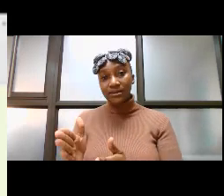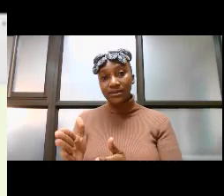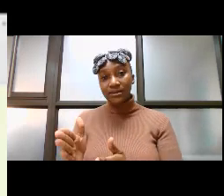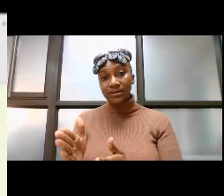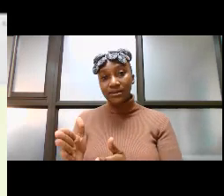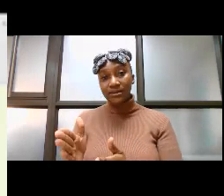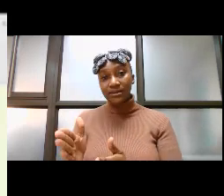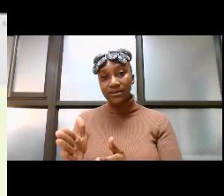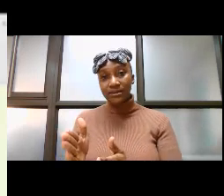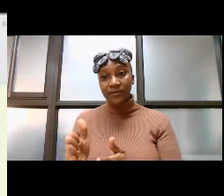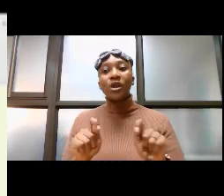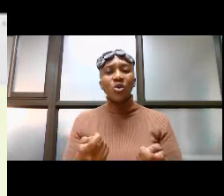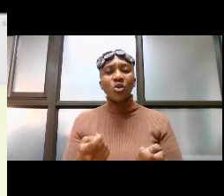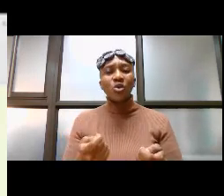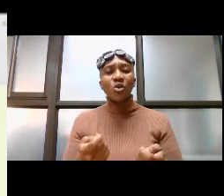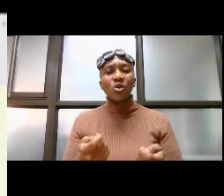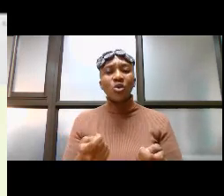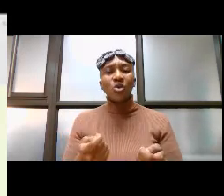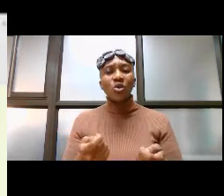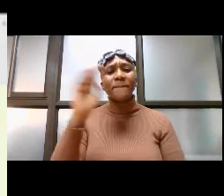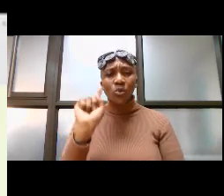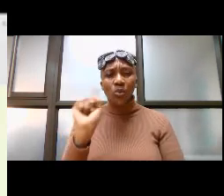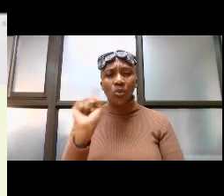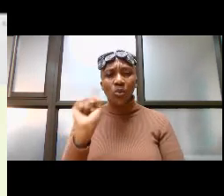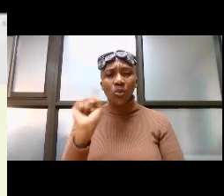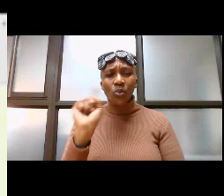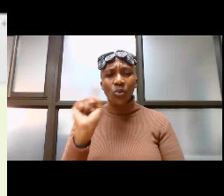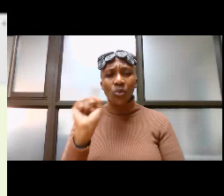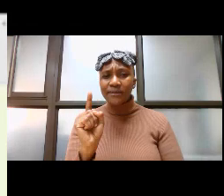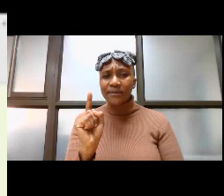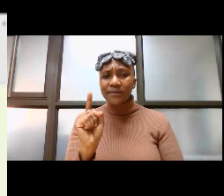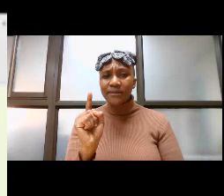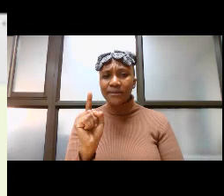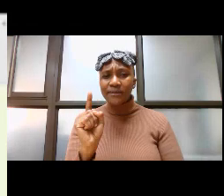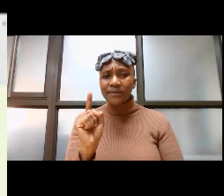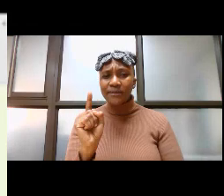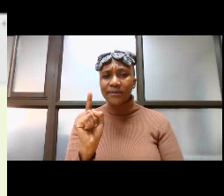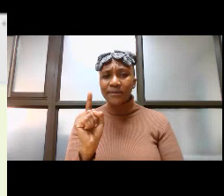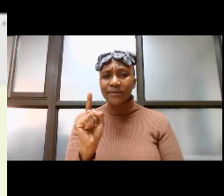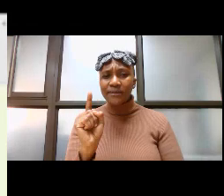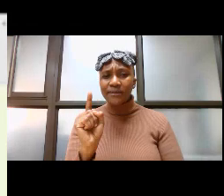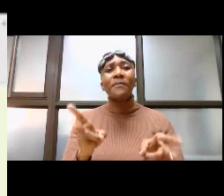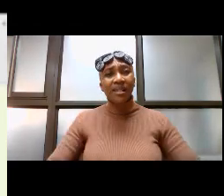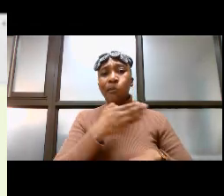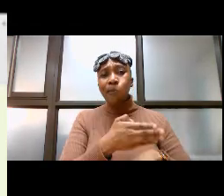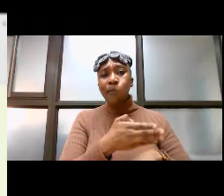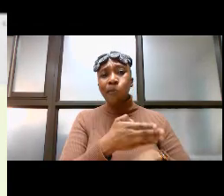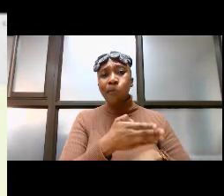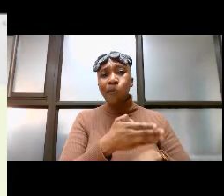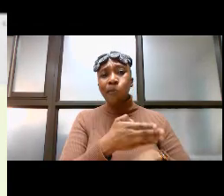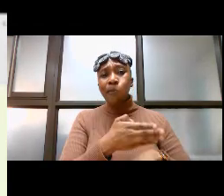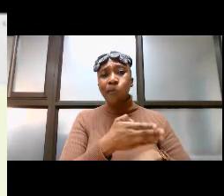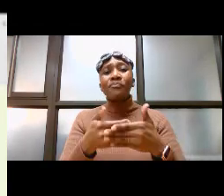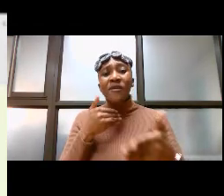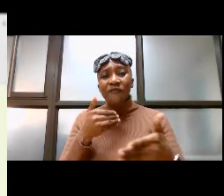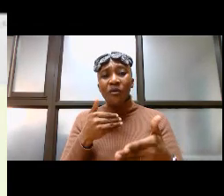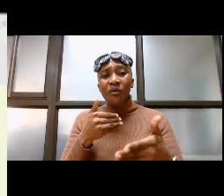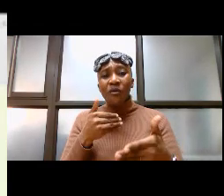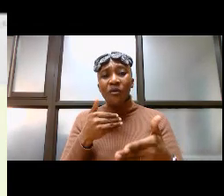So does it mean that the people who are living here before the arrival of colonialists, does it mean they were not